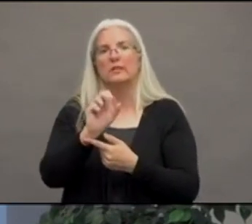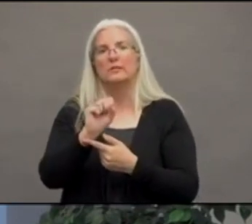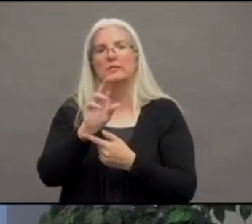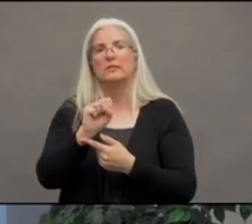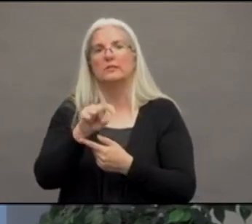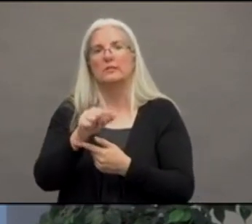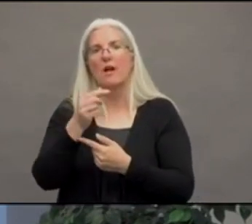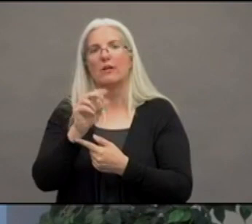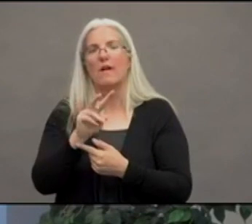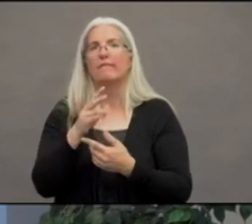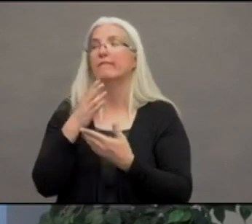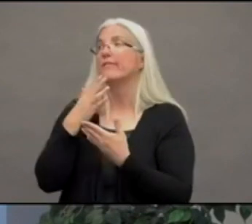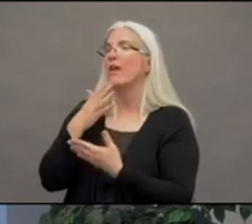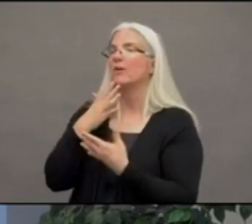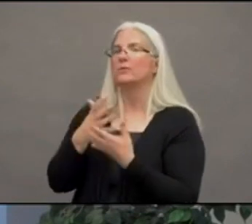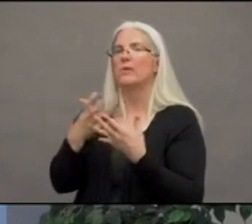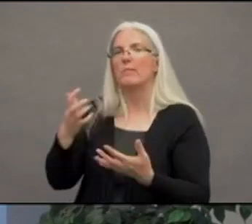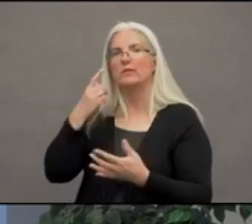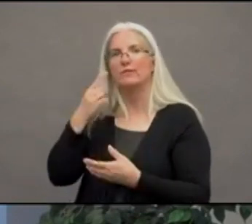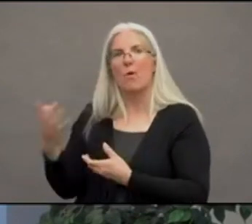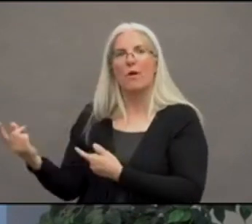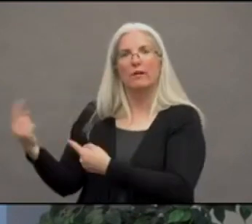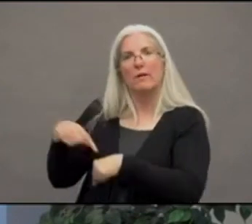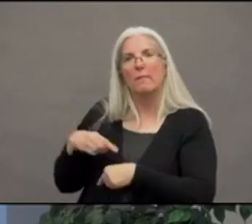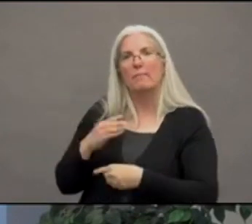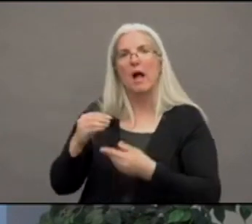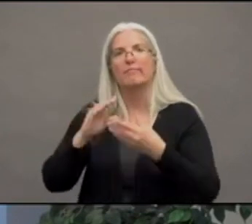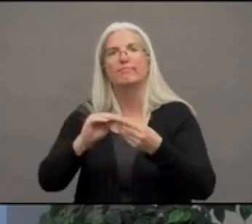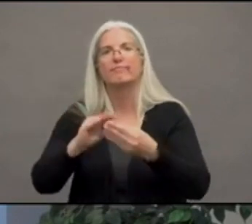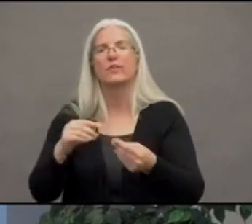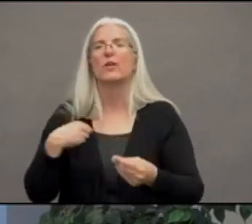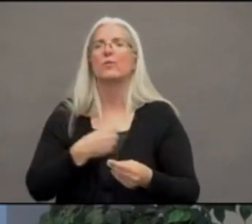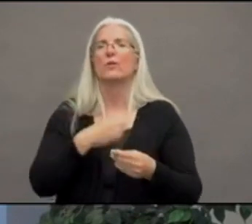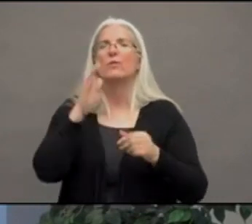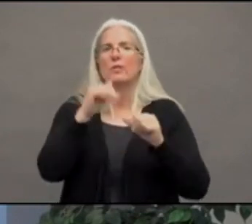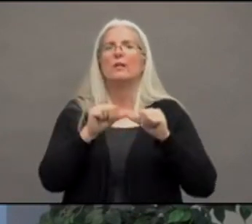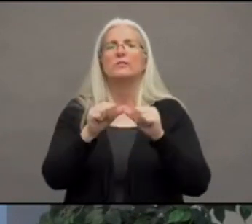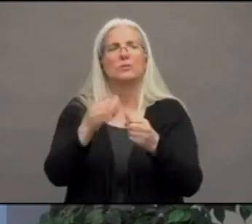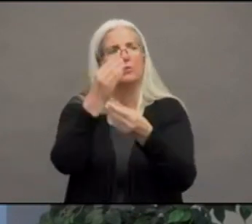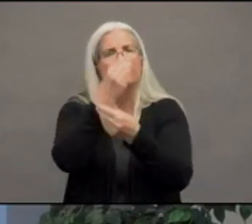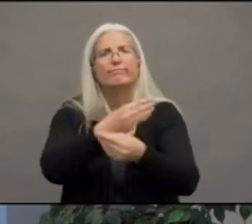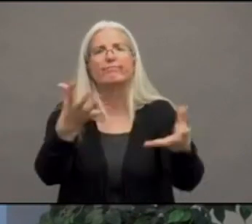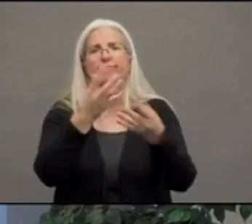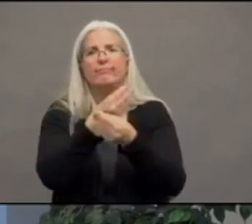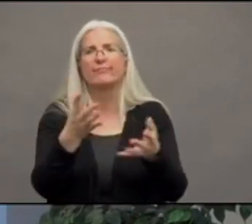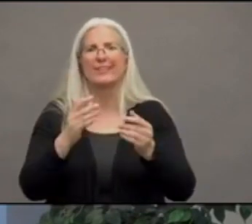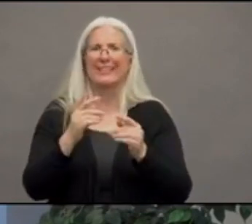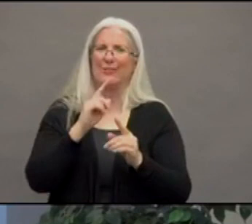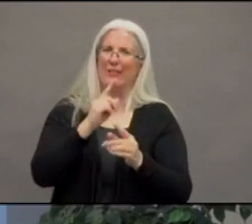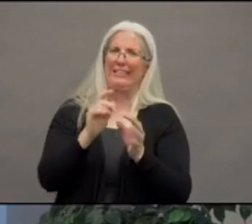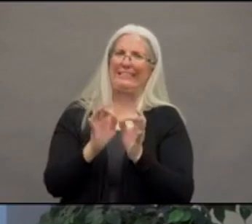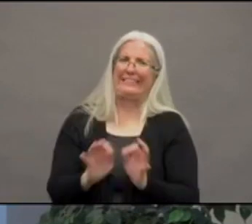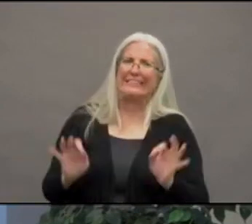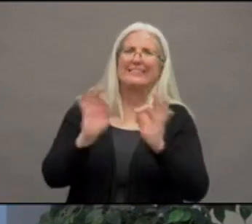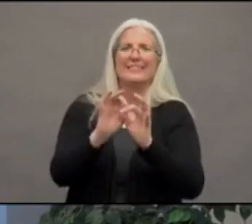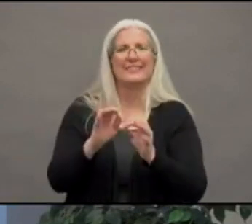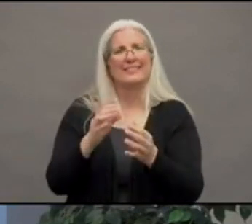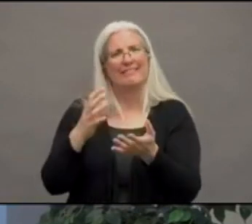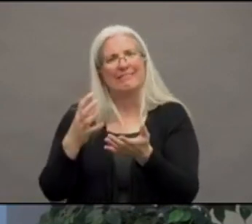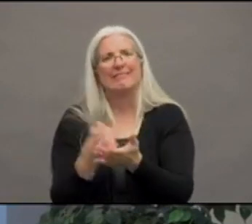Monica. We will continue to push out information about the importance of taking the 2020 census on our social